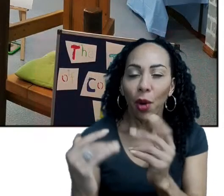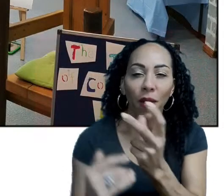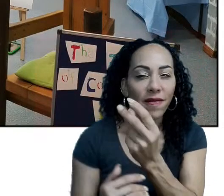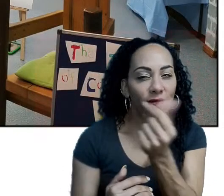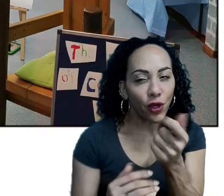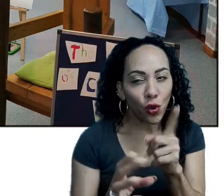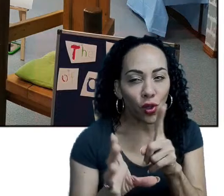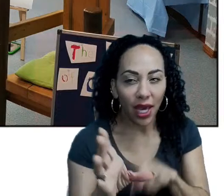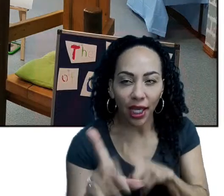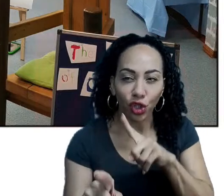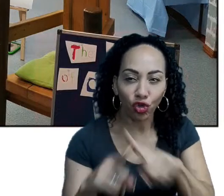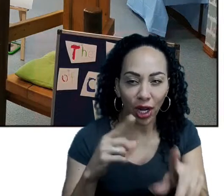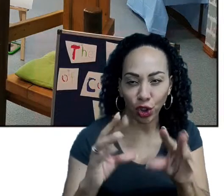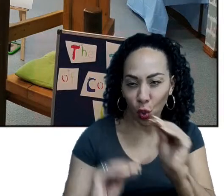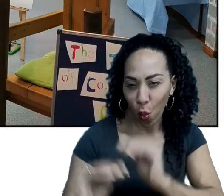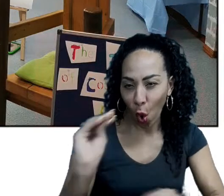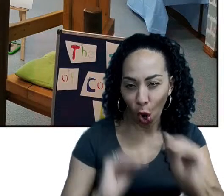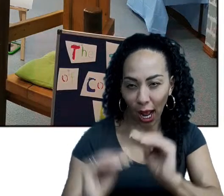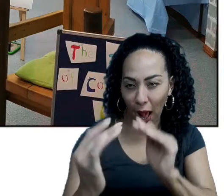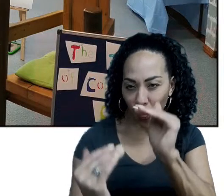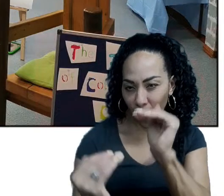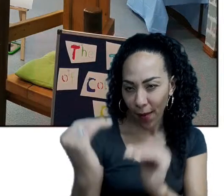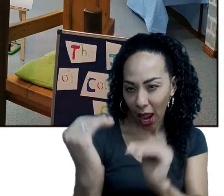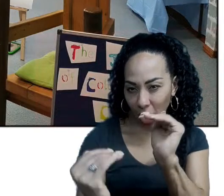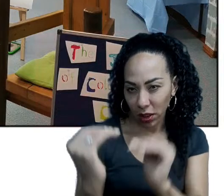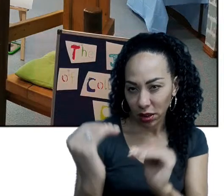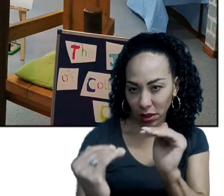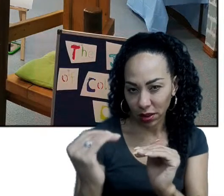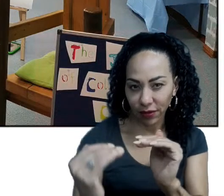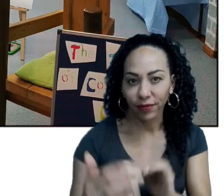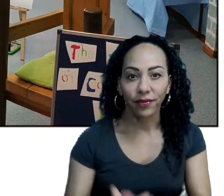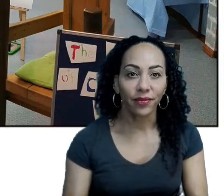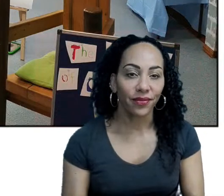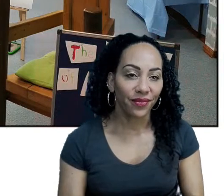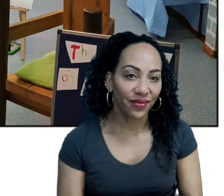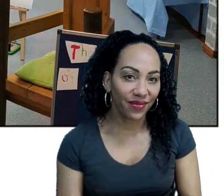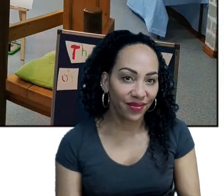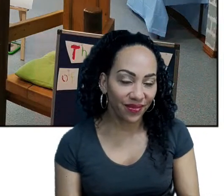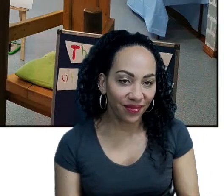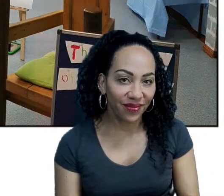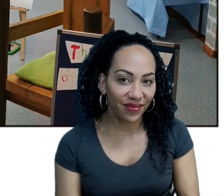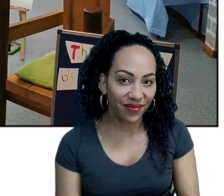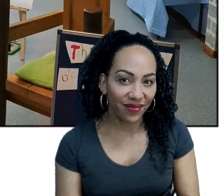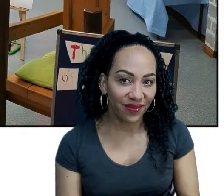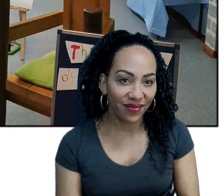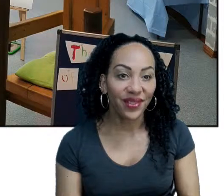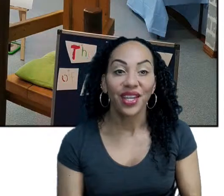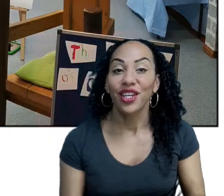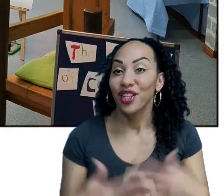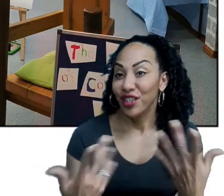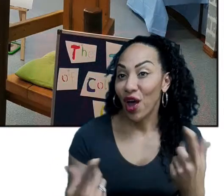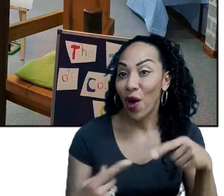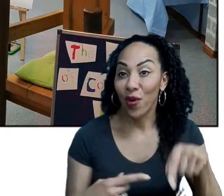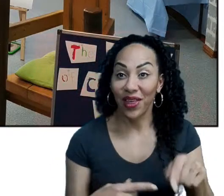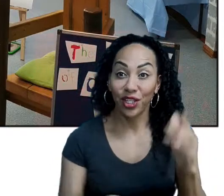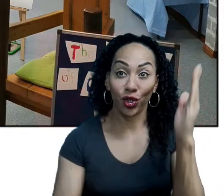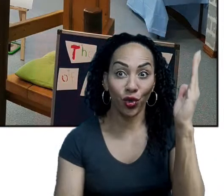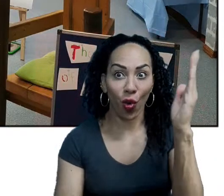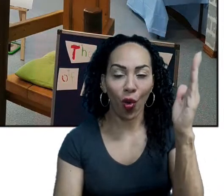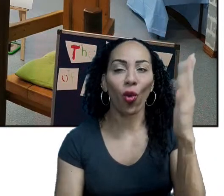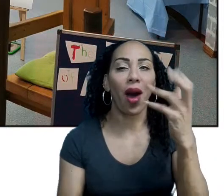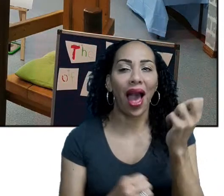I think the thing that's going to go through this entire talk really is that idea, is that balance of